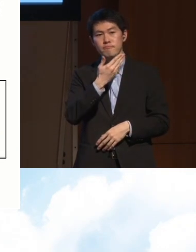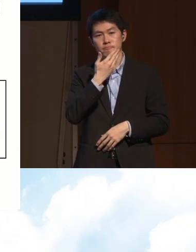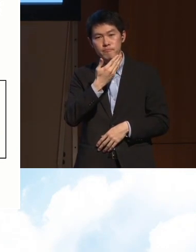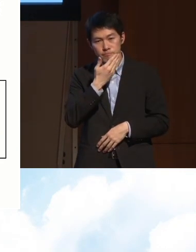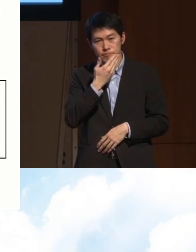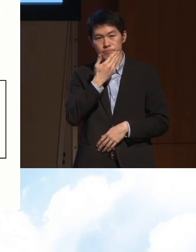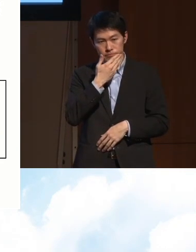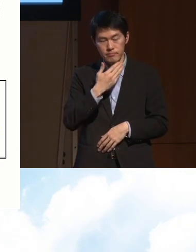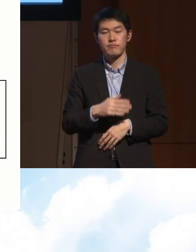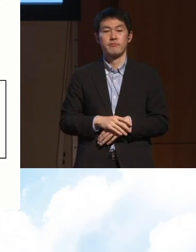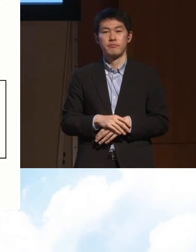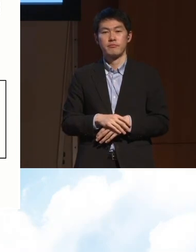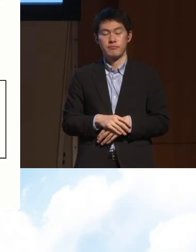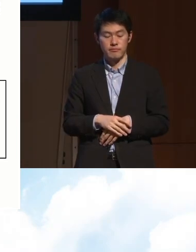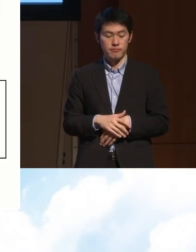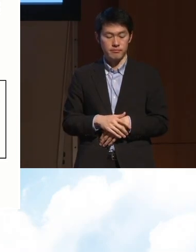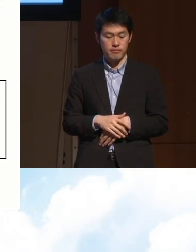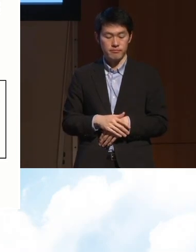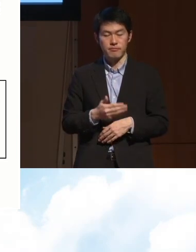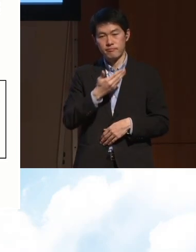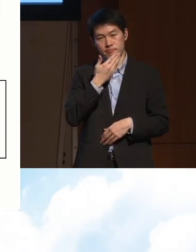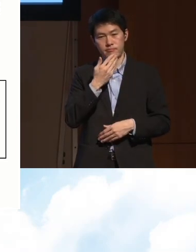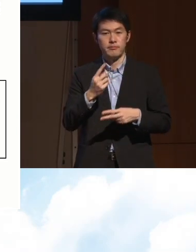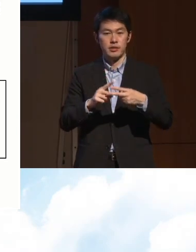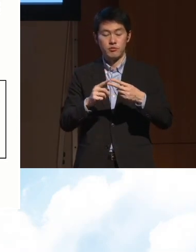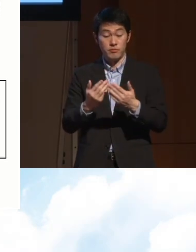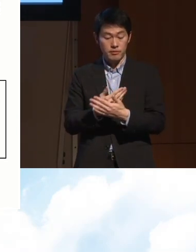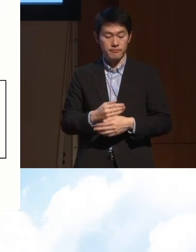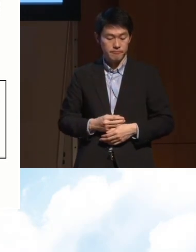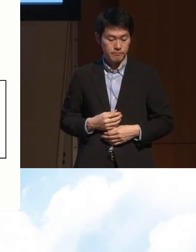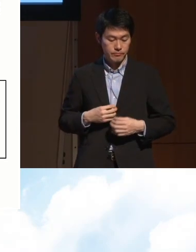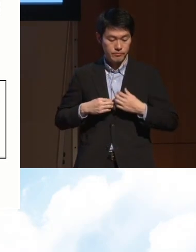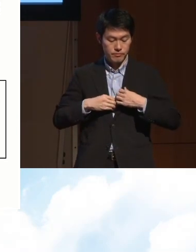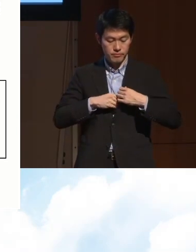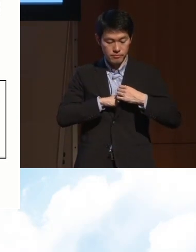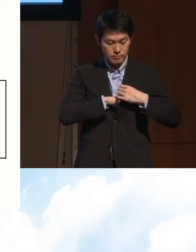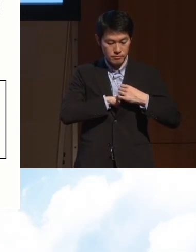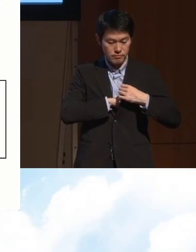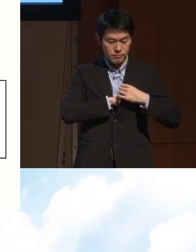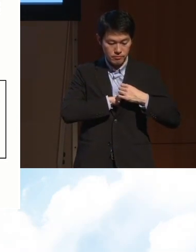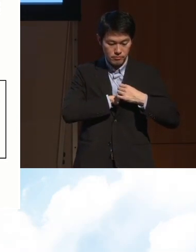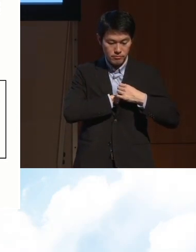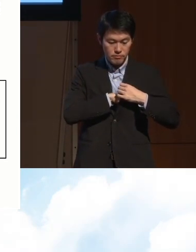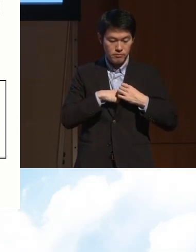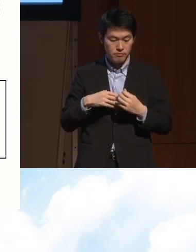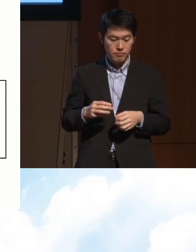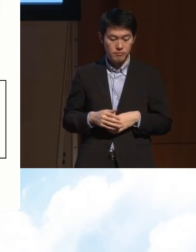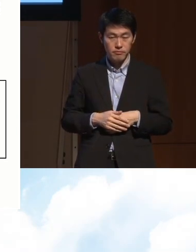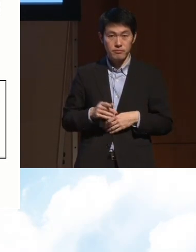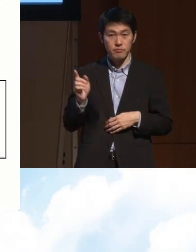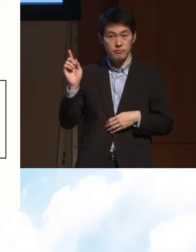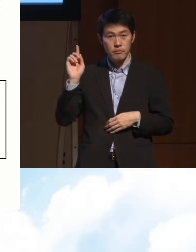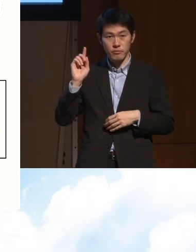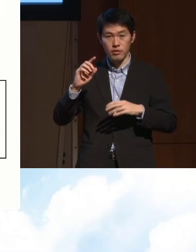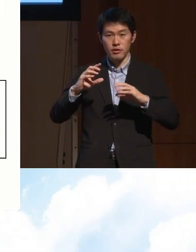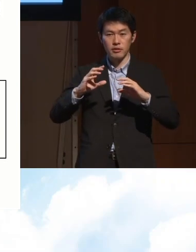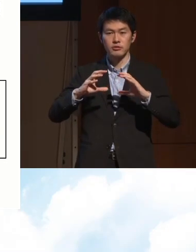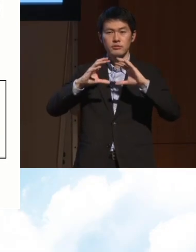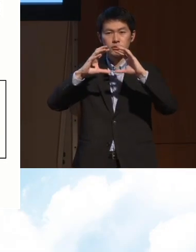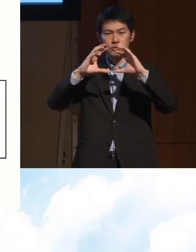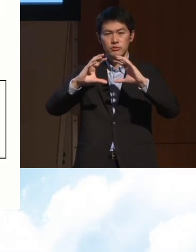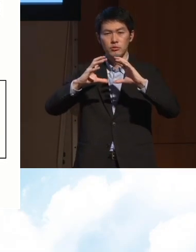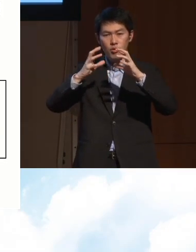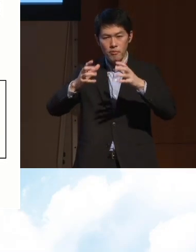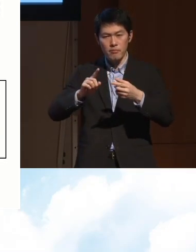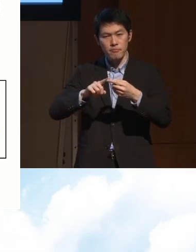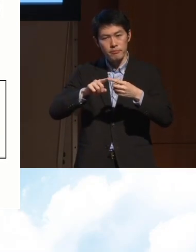And I would like to introduce our global activity. And this slide is